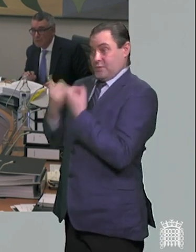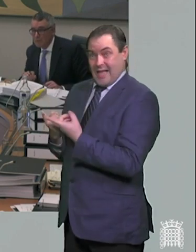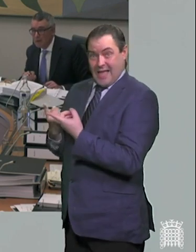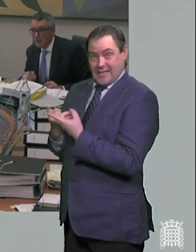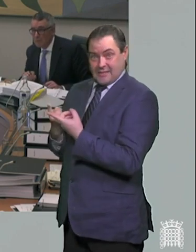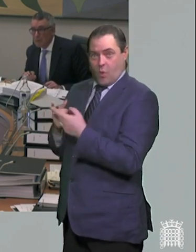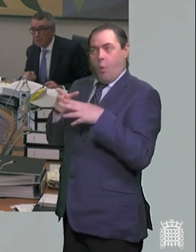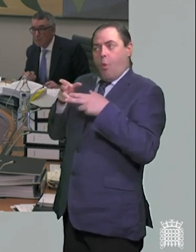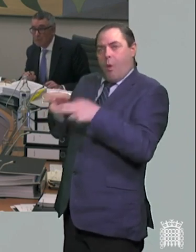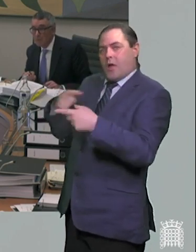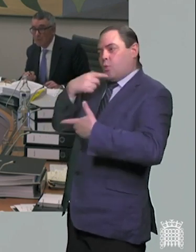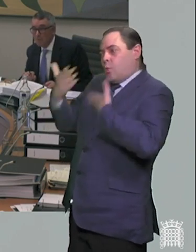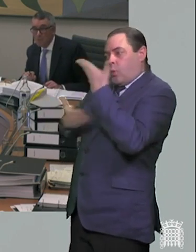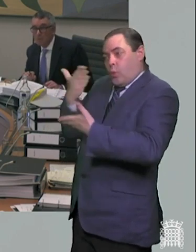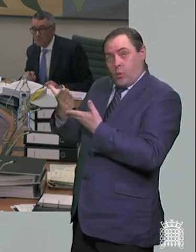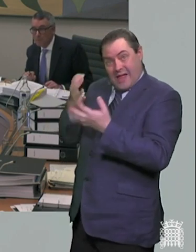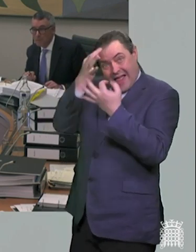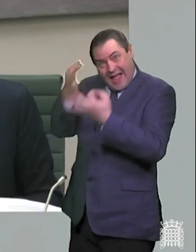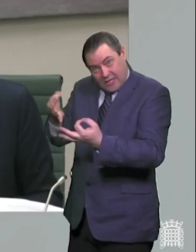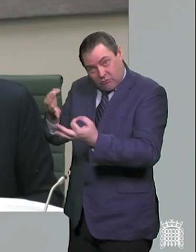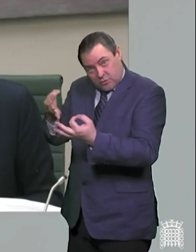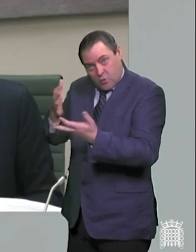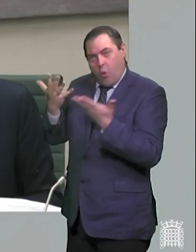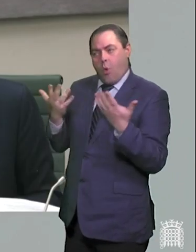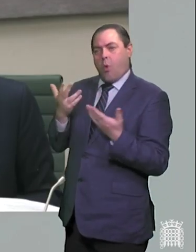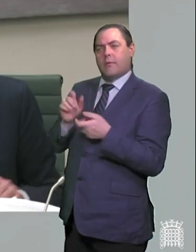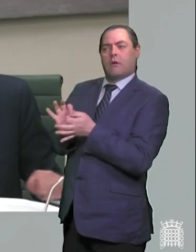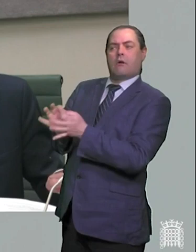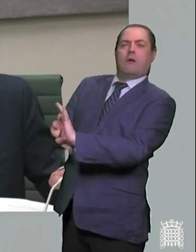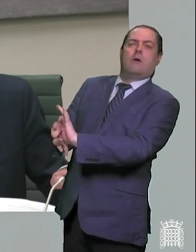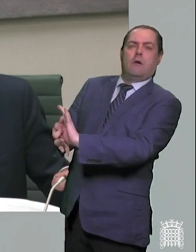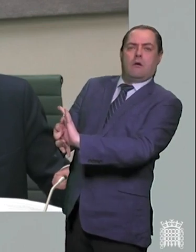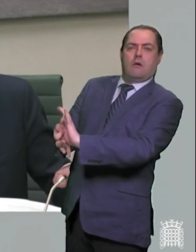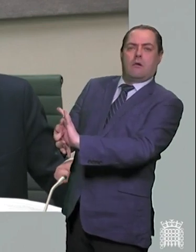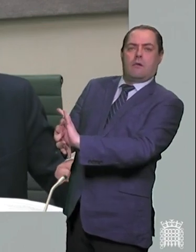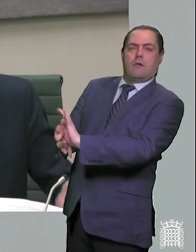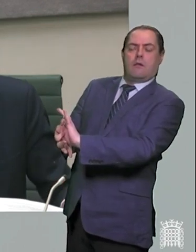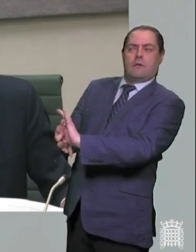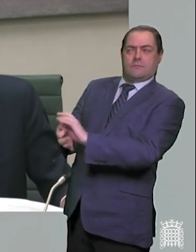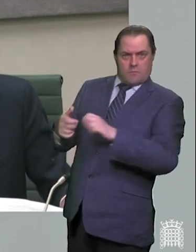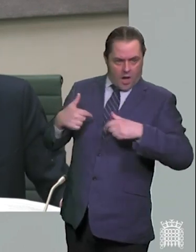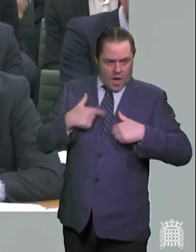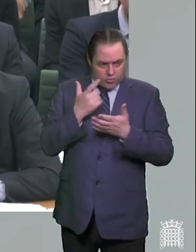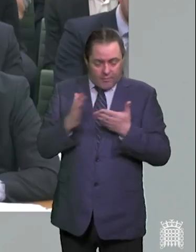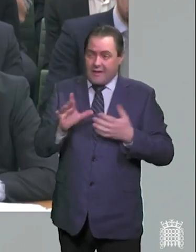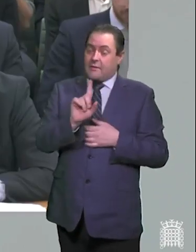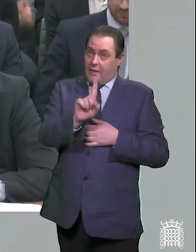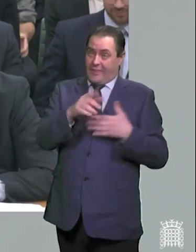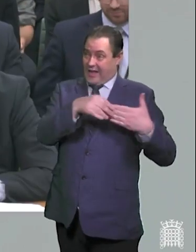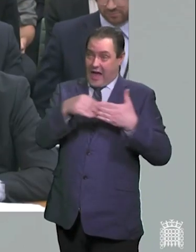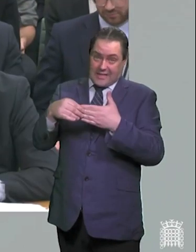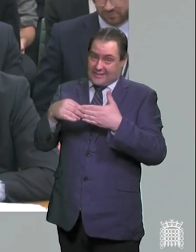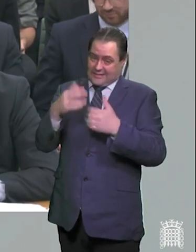accurate. Indeed, may have been misleading. That's what we're asking. Well, I don't believe for a second that it was. The guidance does